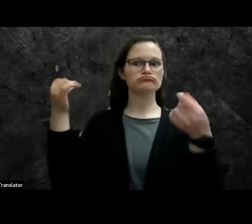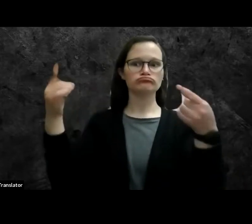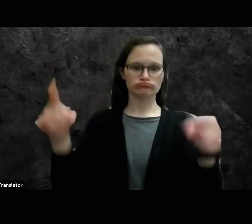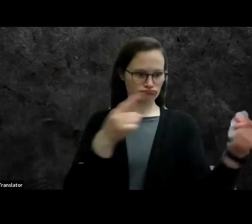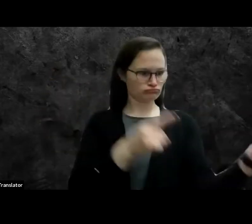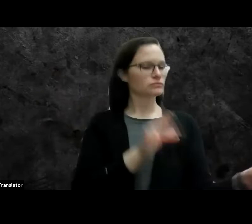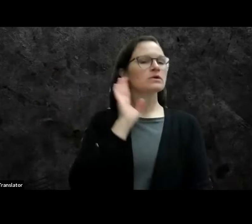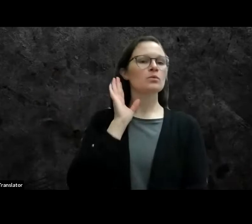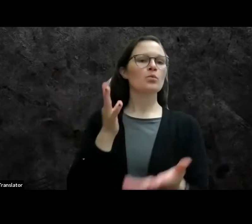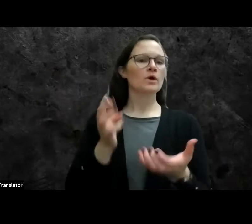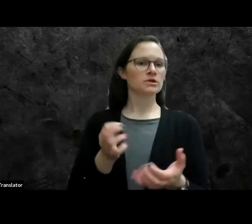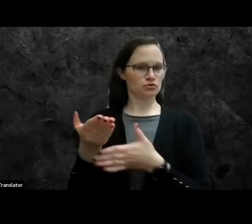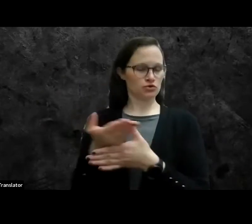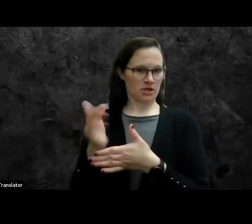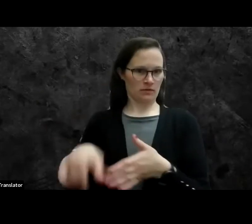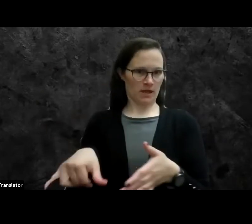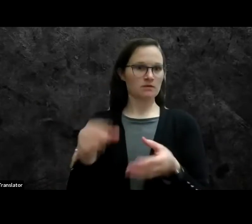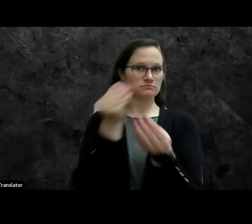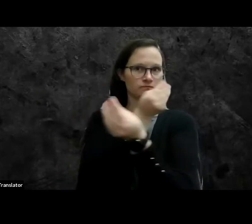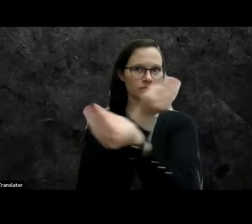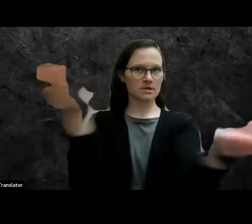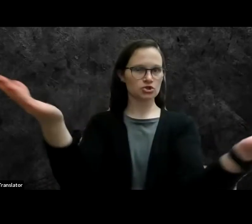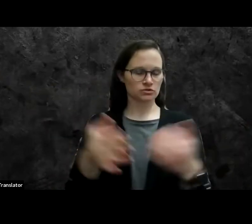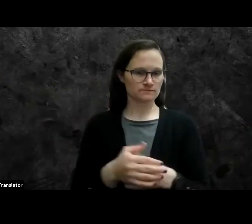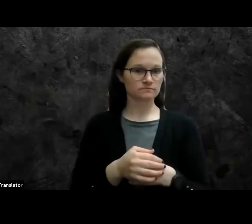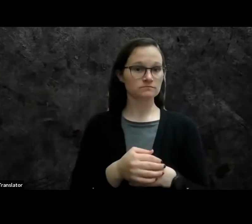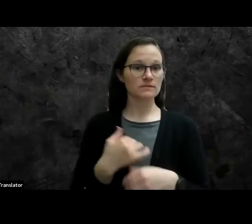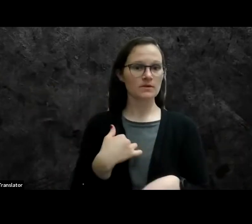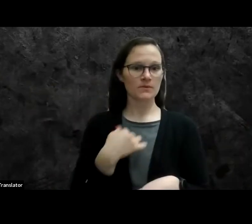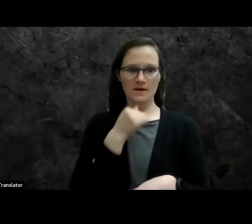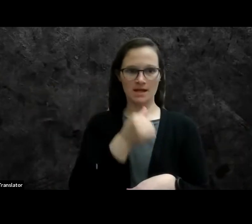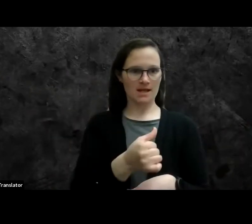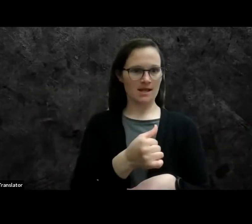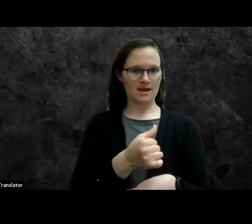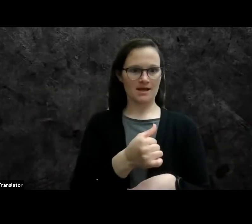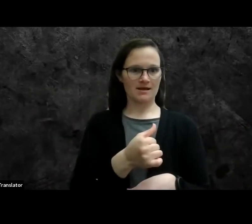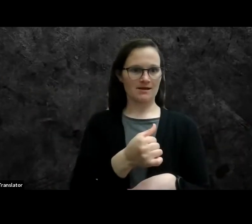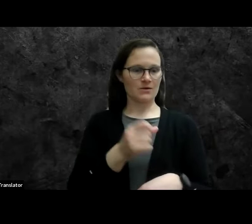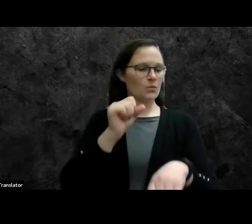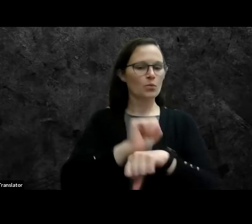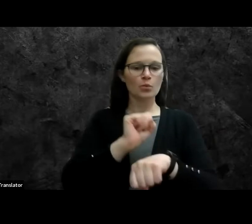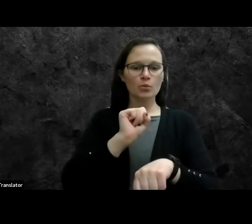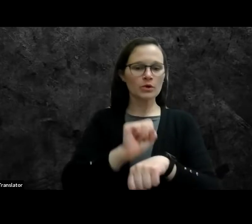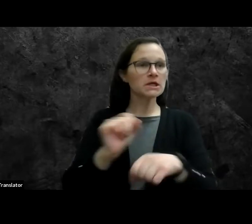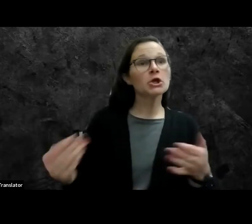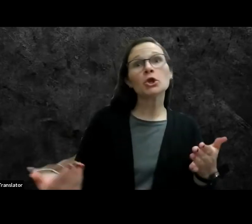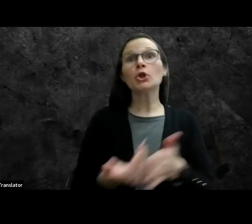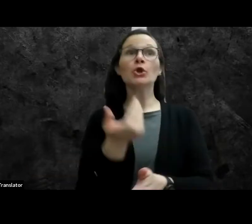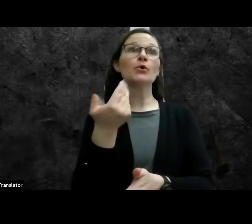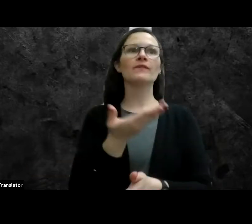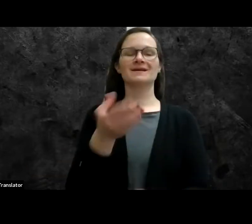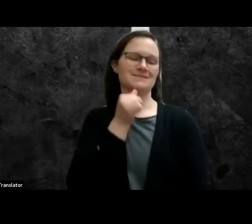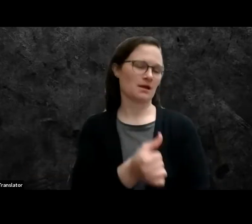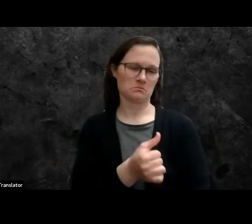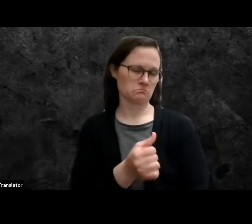information that we can get. Again, realizing that we're not working alone here at NMSU. We are working with HED, we're working